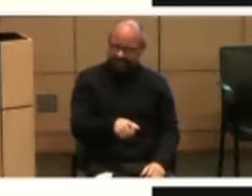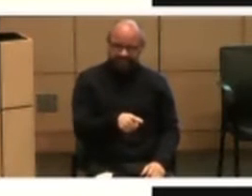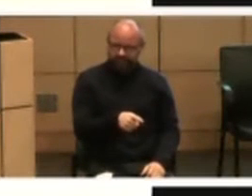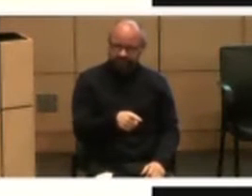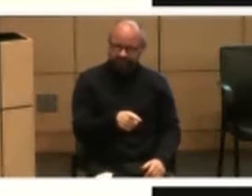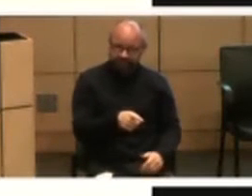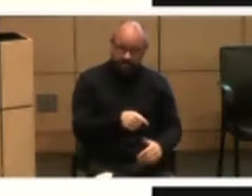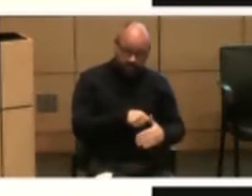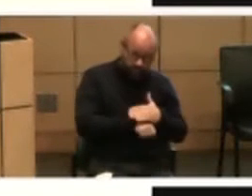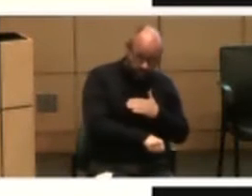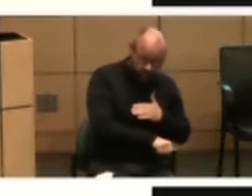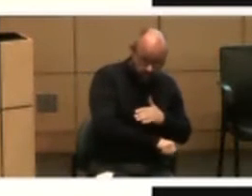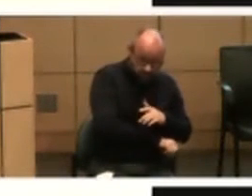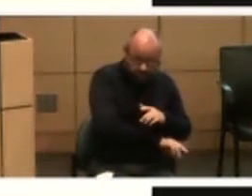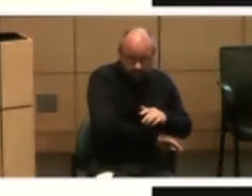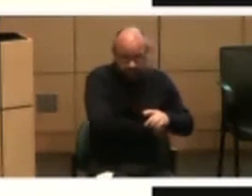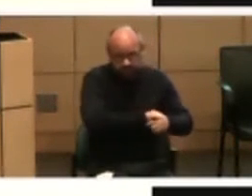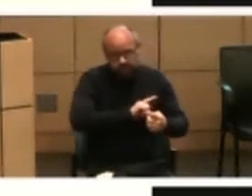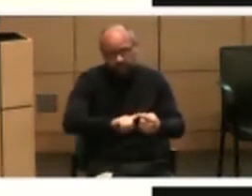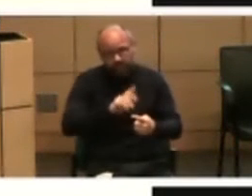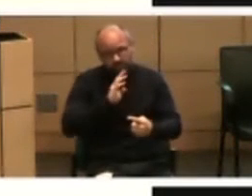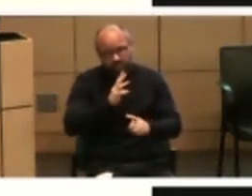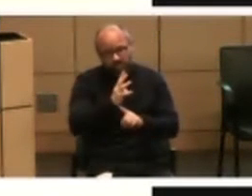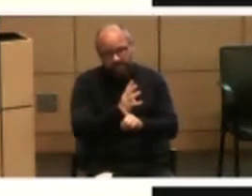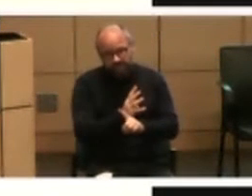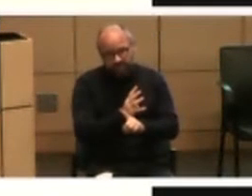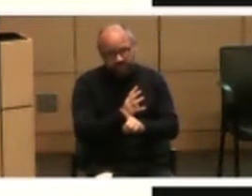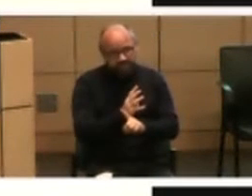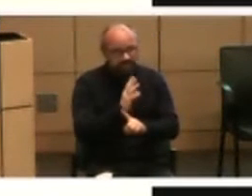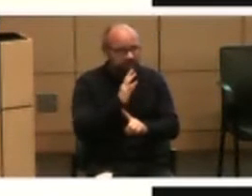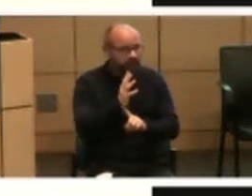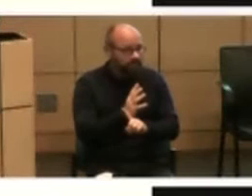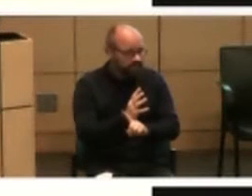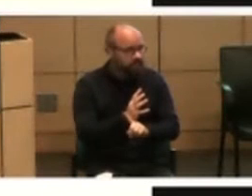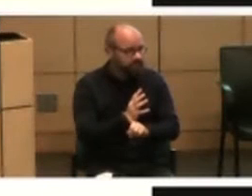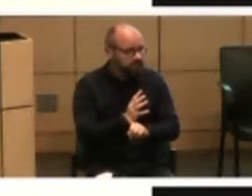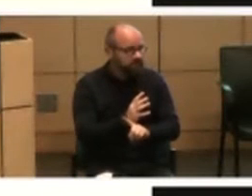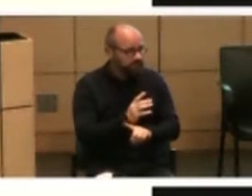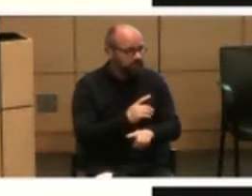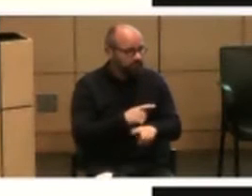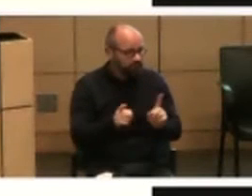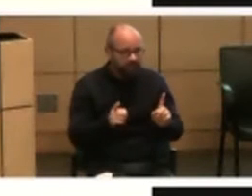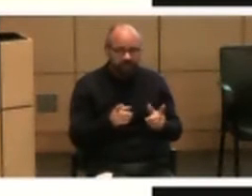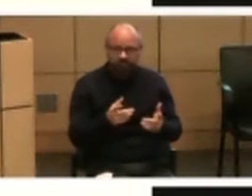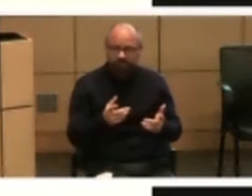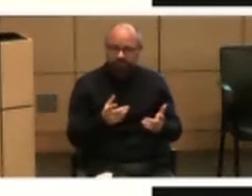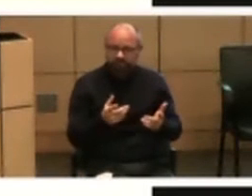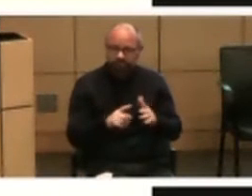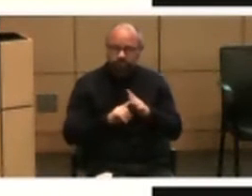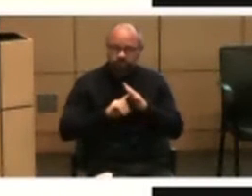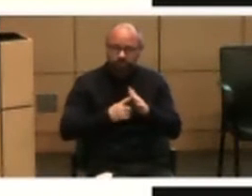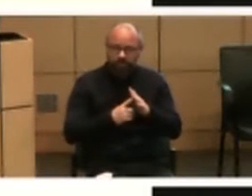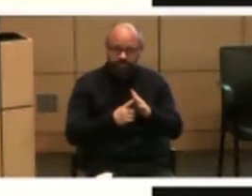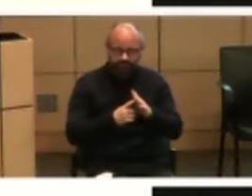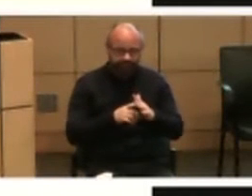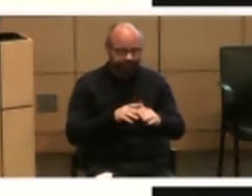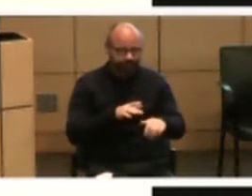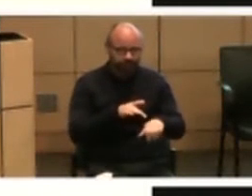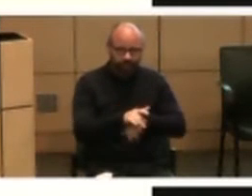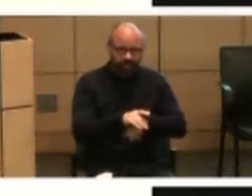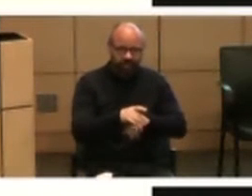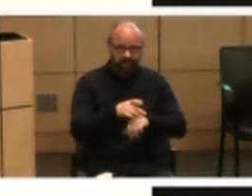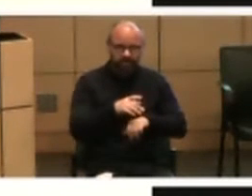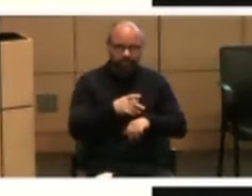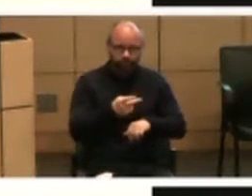birth, but they have observed at least rudimentary precedence effects, a rudimentary precedence